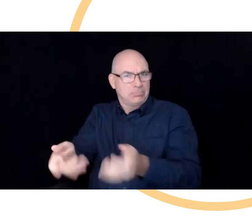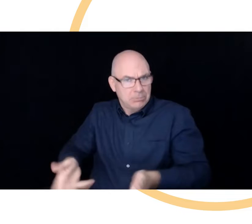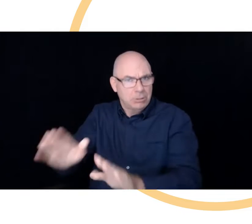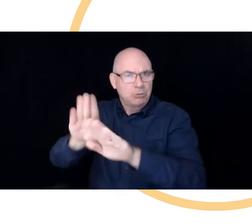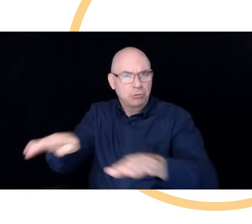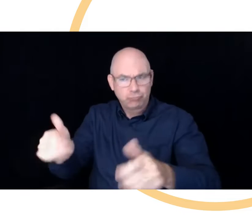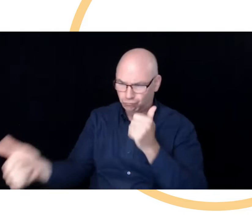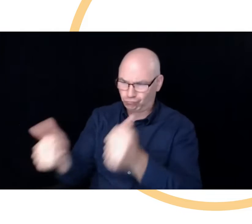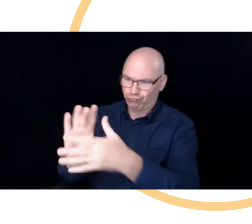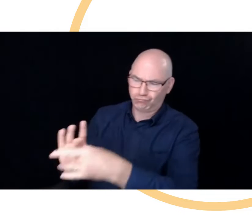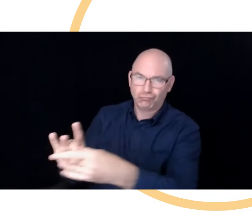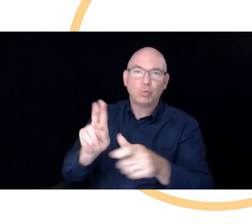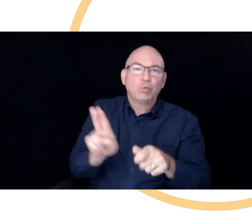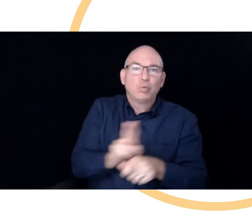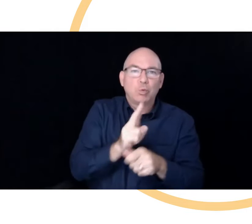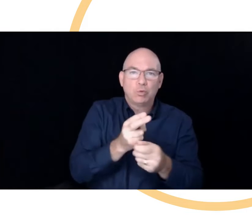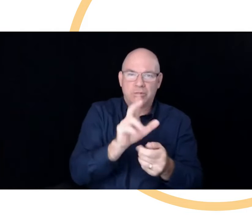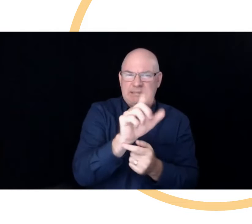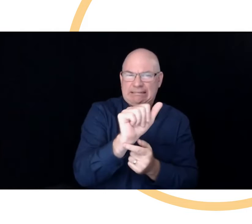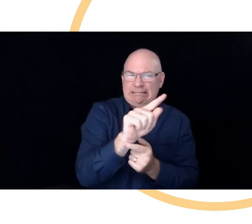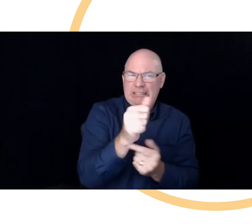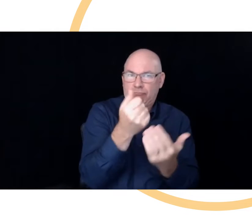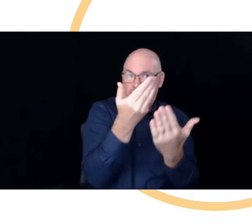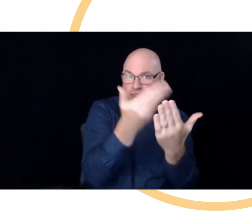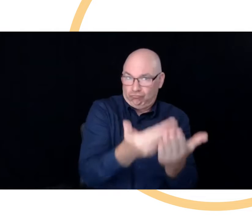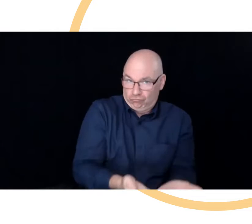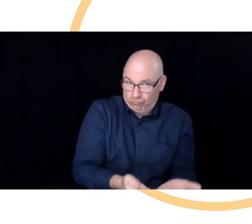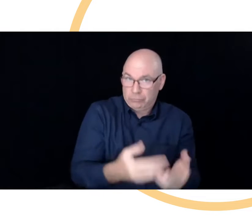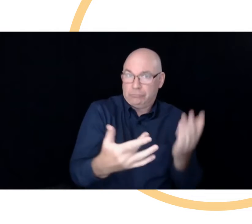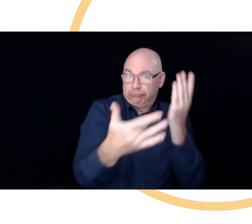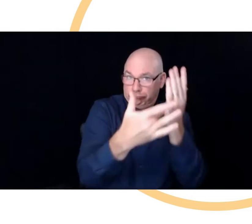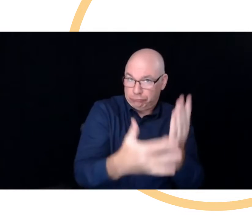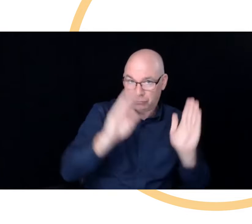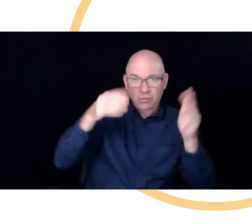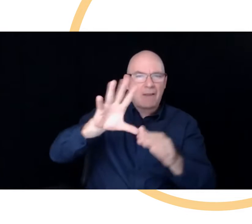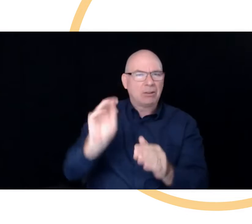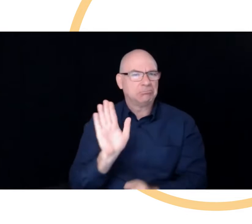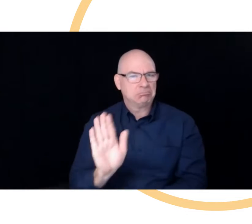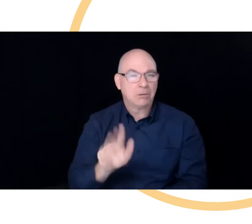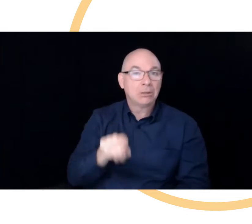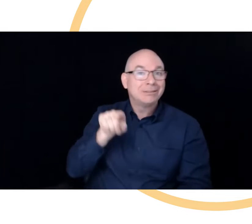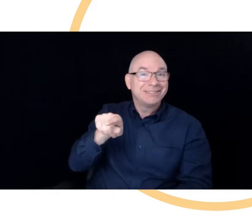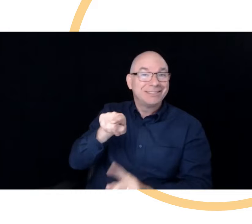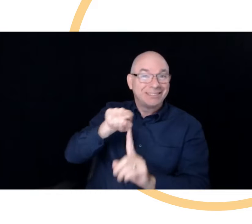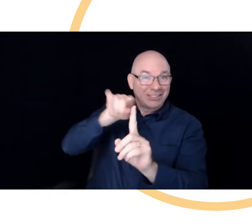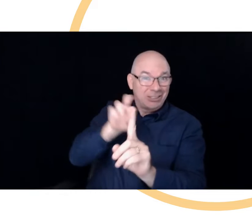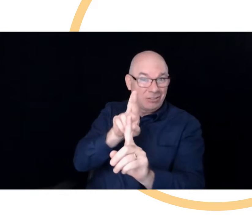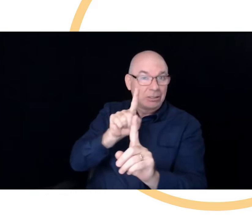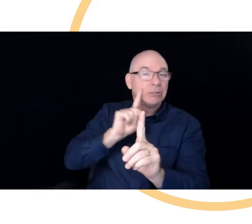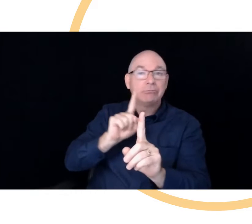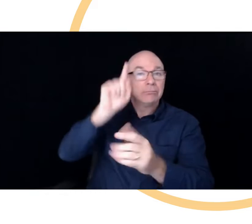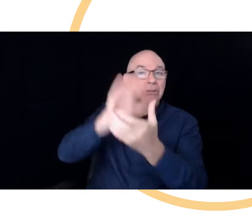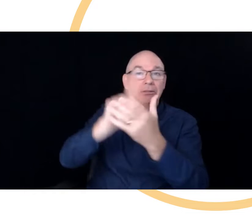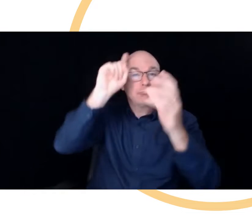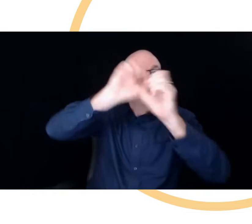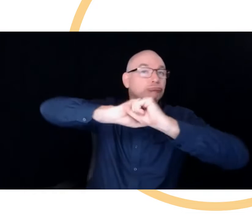by using data-driven solutions and technology that is Afrocentric. Jennifer believes a vision will result in